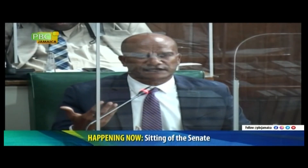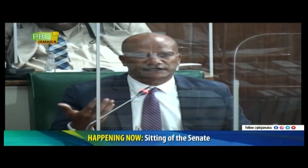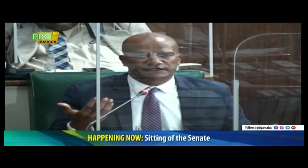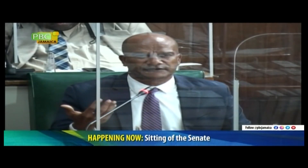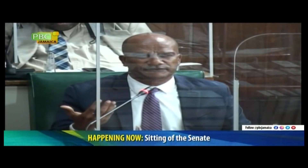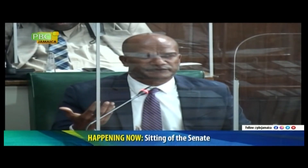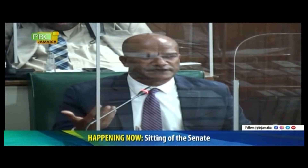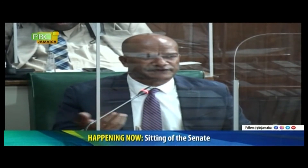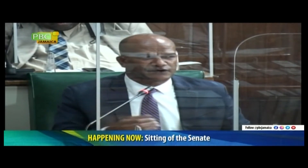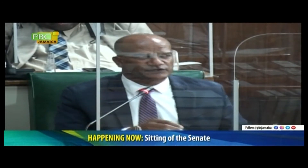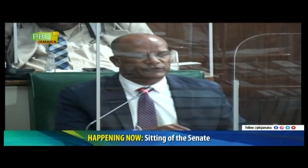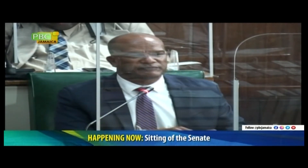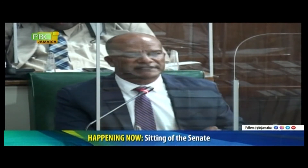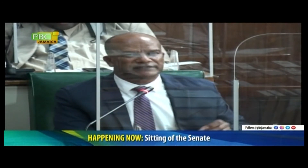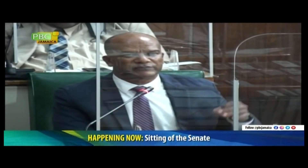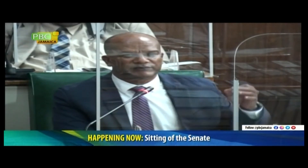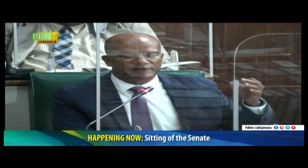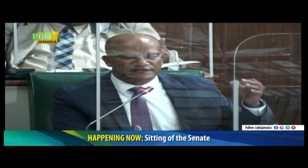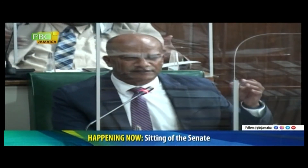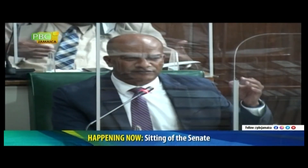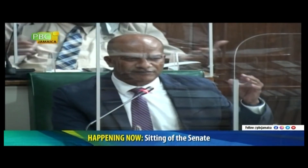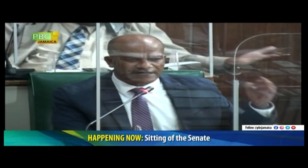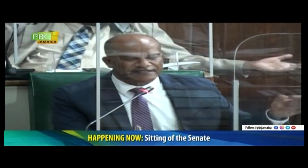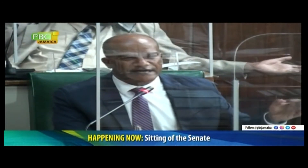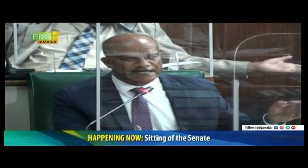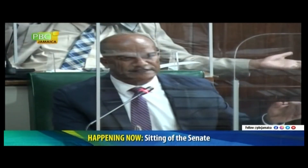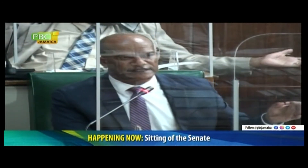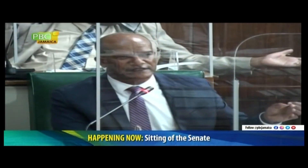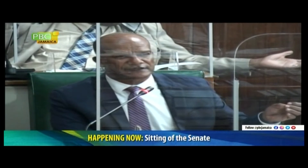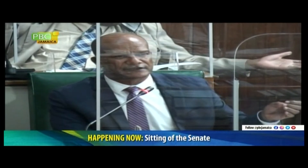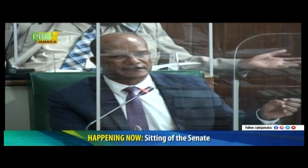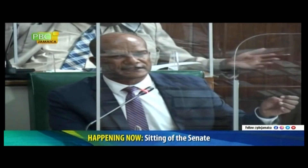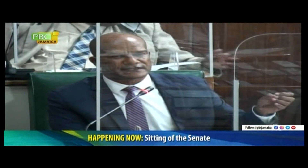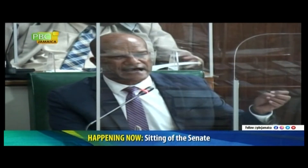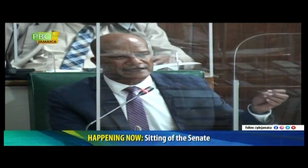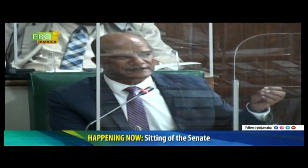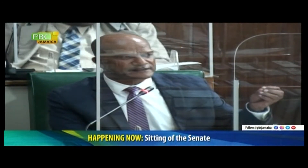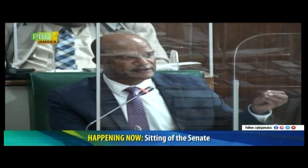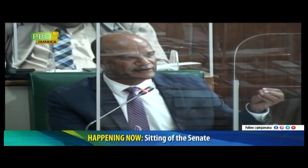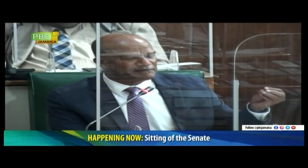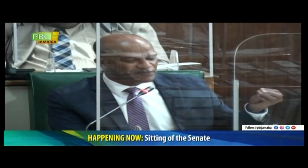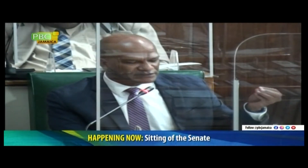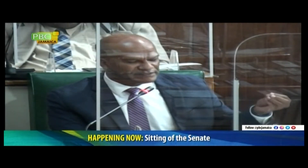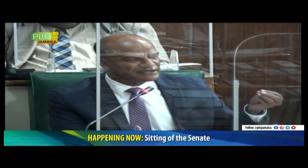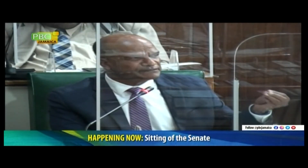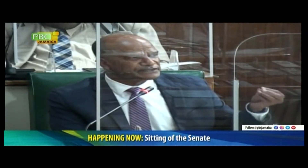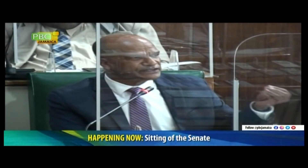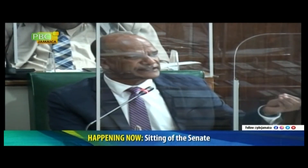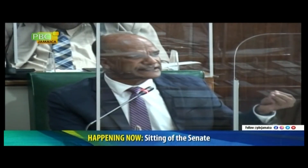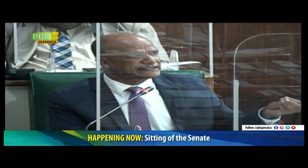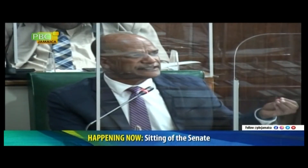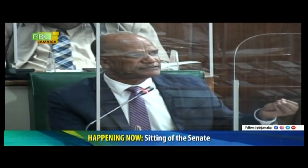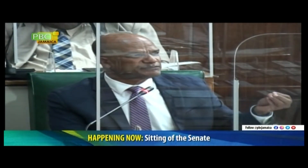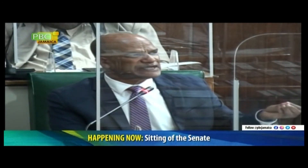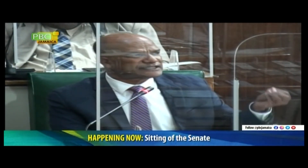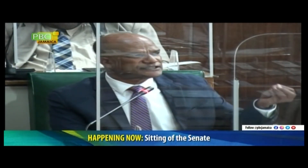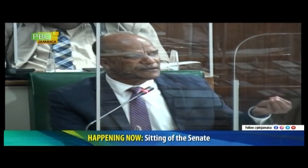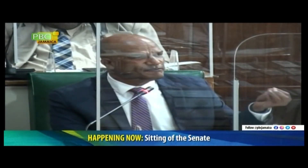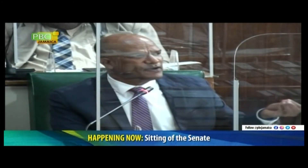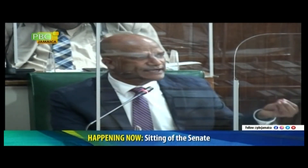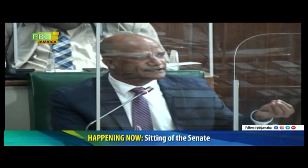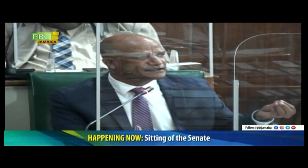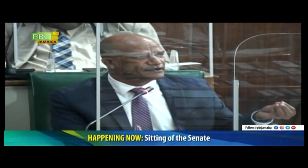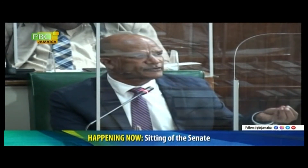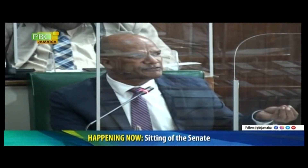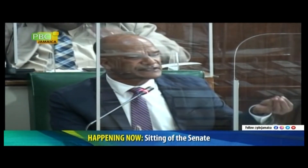be difficult. We've been recognizing that, you know, there must be some certainty. At some